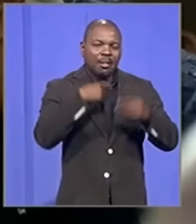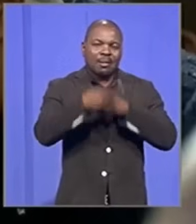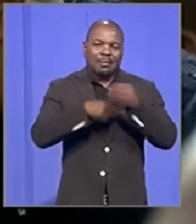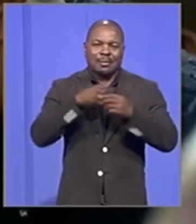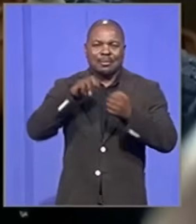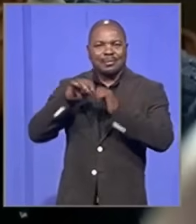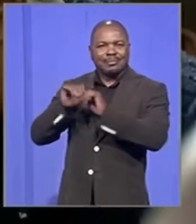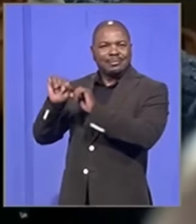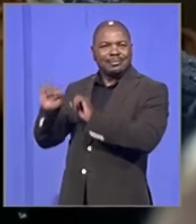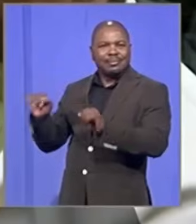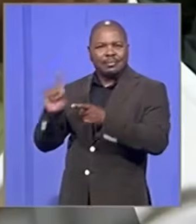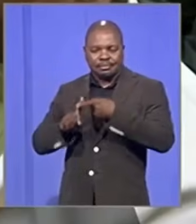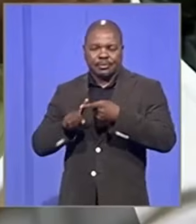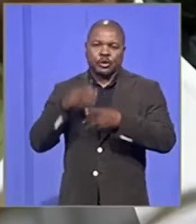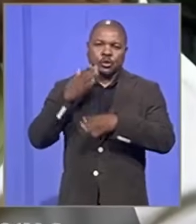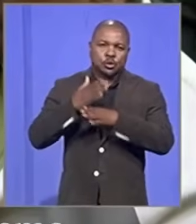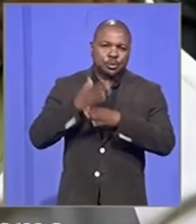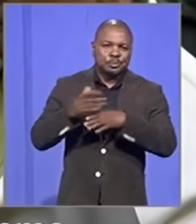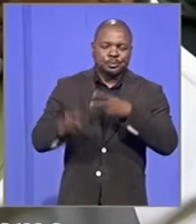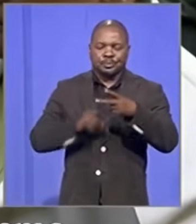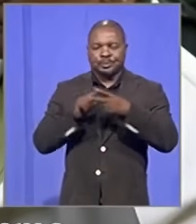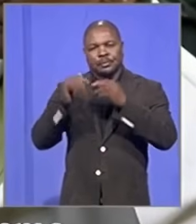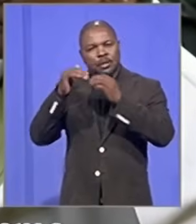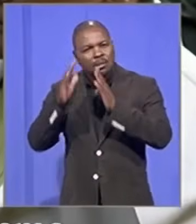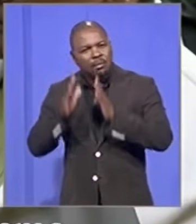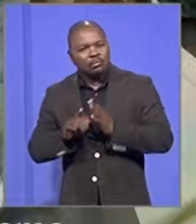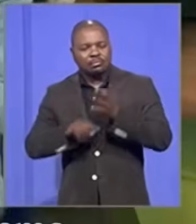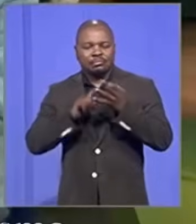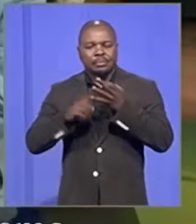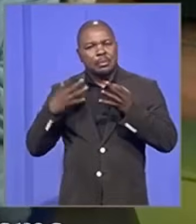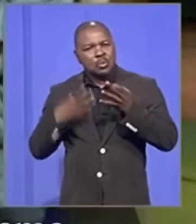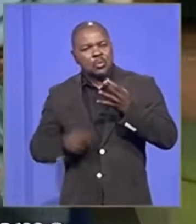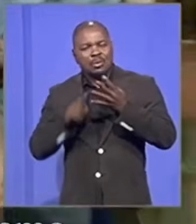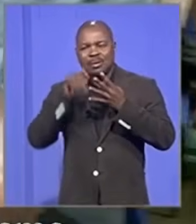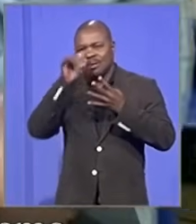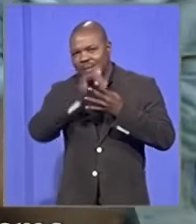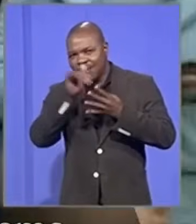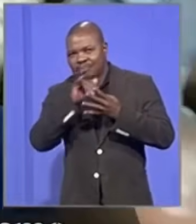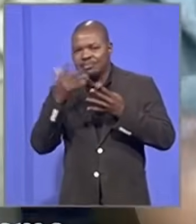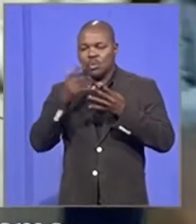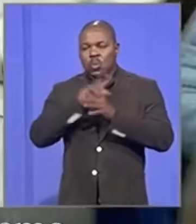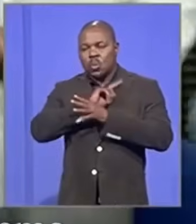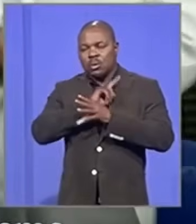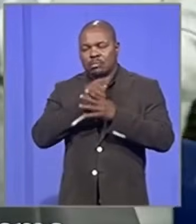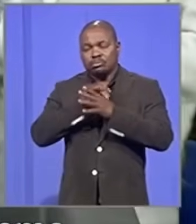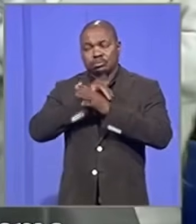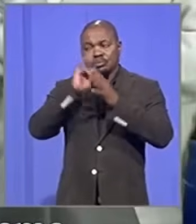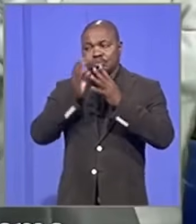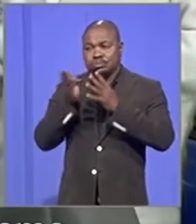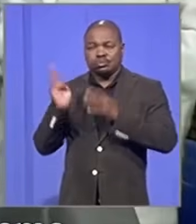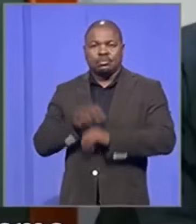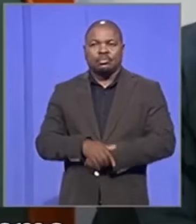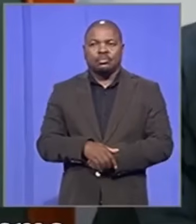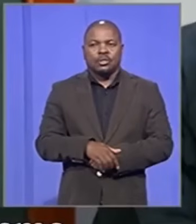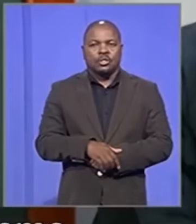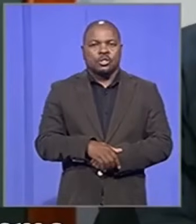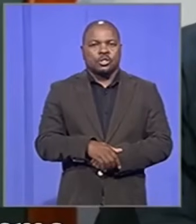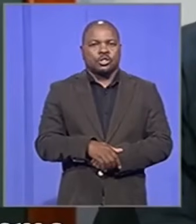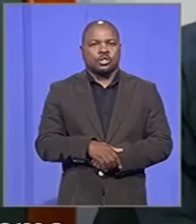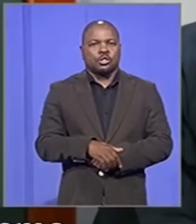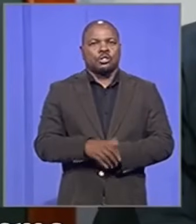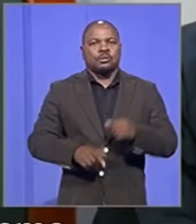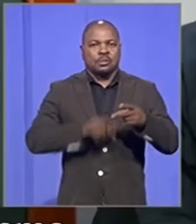bjale ka tlhokego ya mešomo, dintlo ga mmogo le bohloki le bosenyi jo bo ba aparetšego. Housing